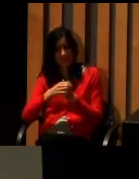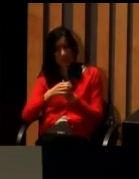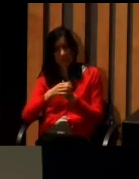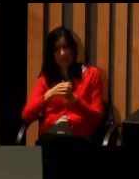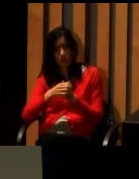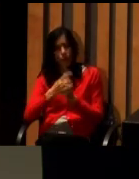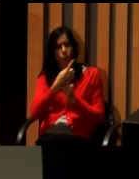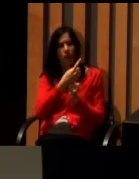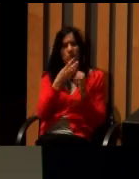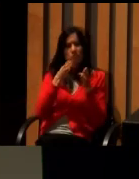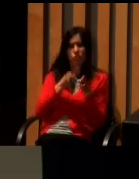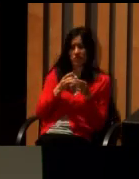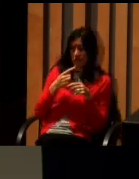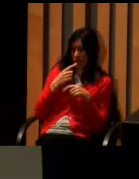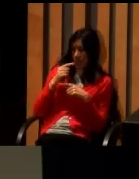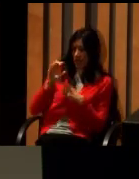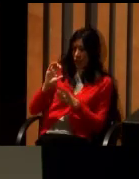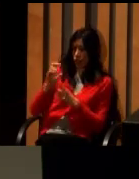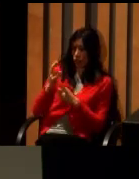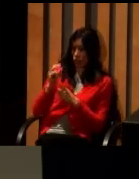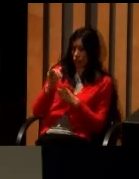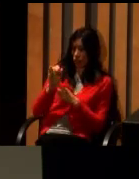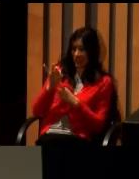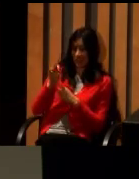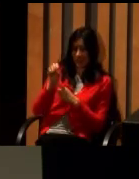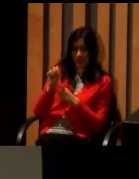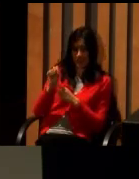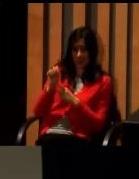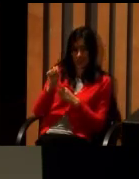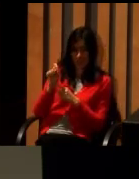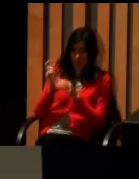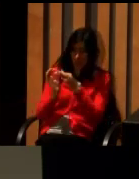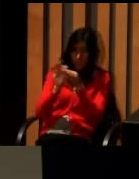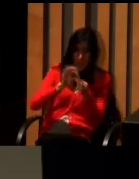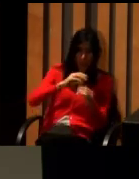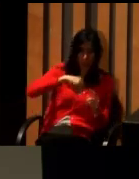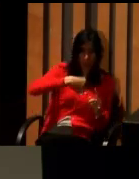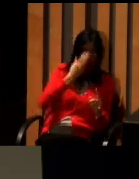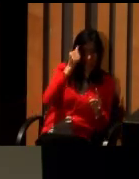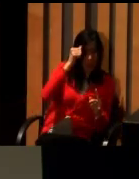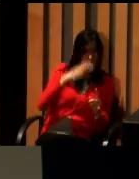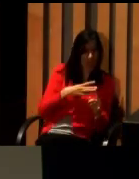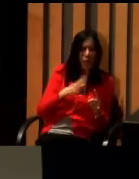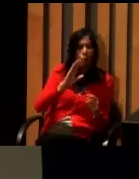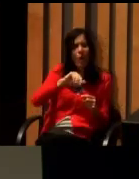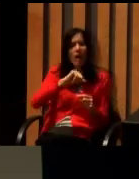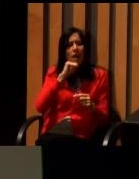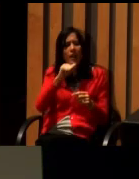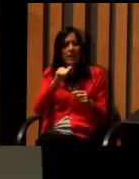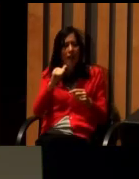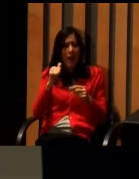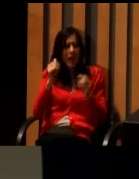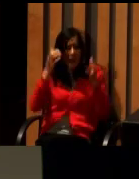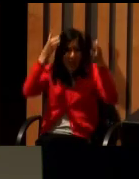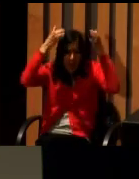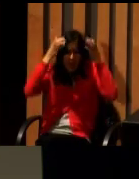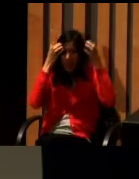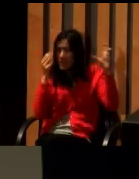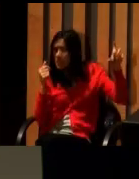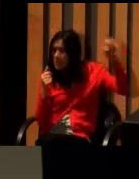one person wrote in, if the Chiefs are named for a mayor, why don't they have an overweight, middle-aged white guy with glasses on their helmets?